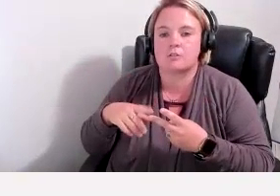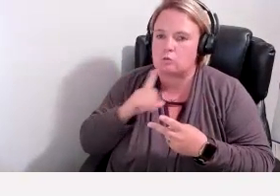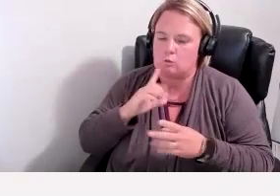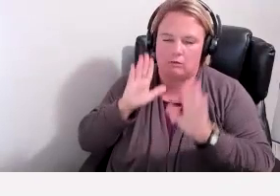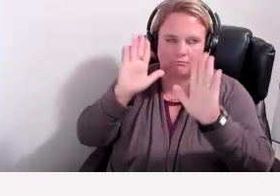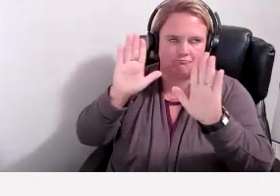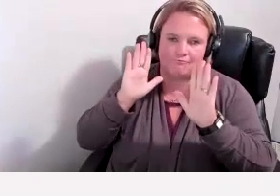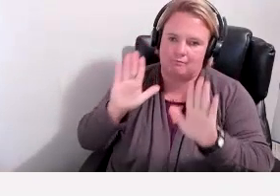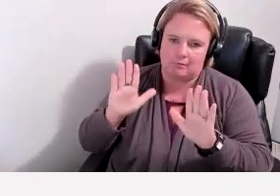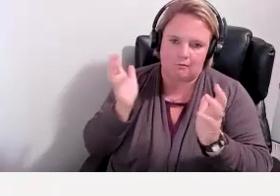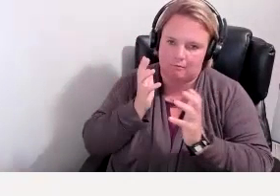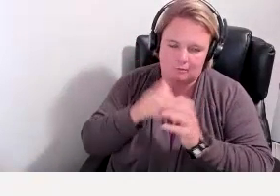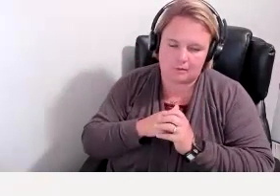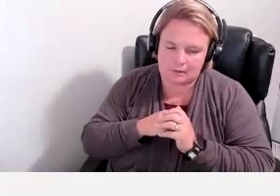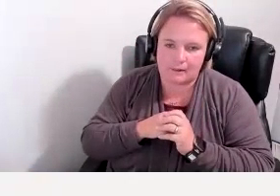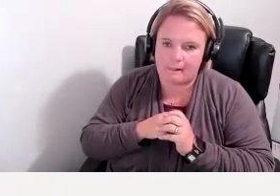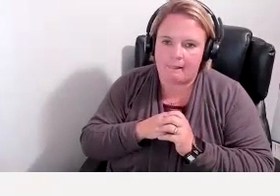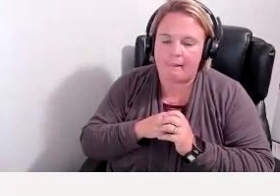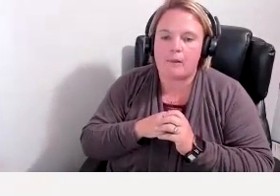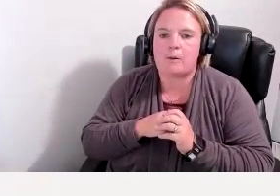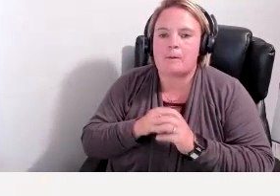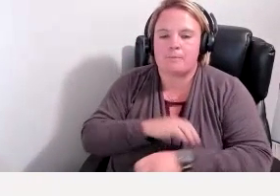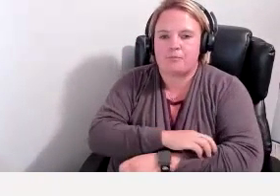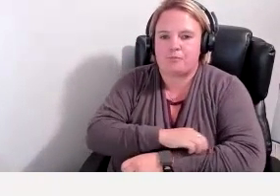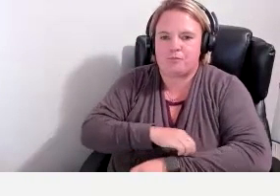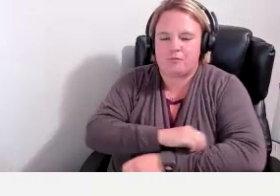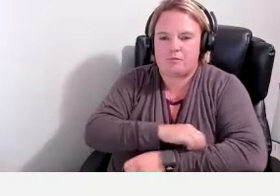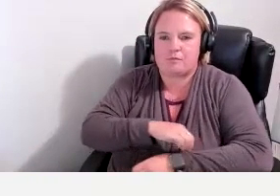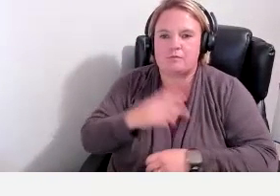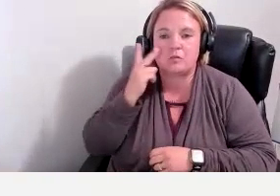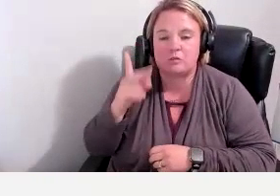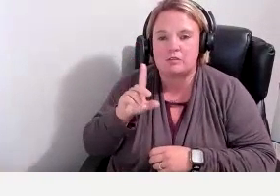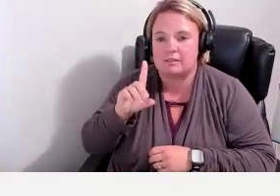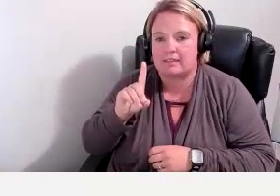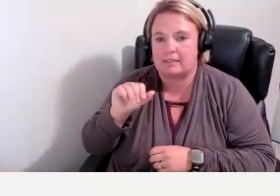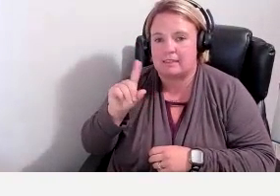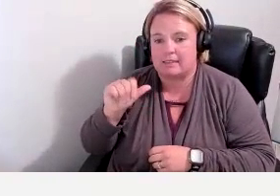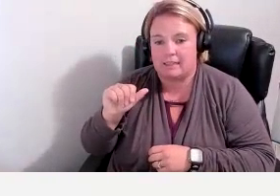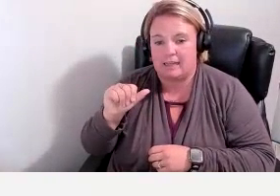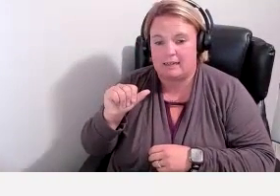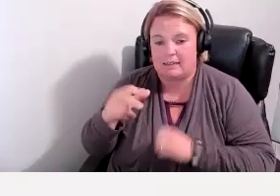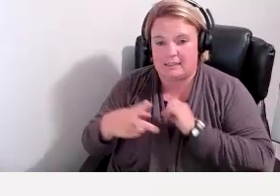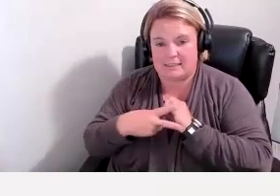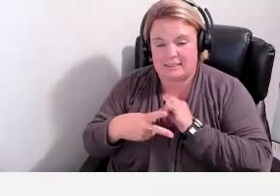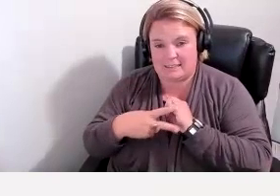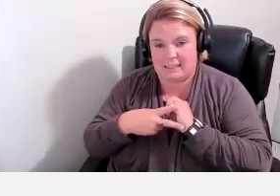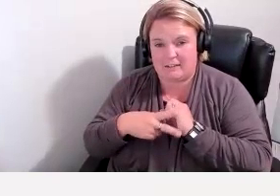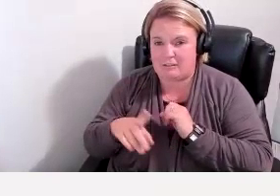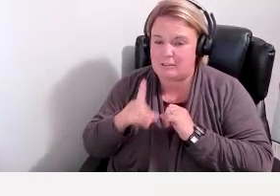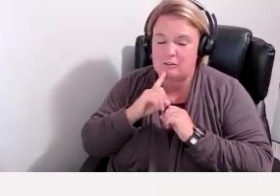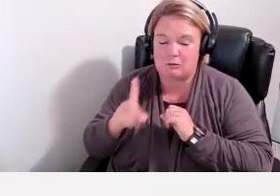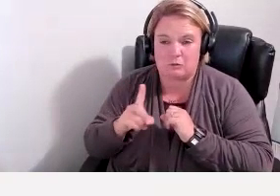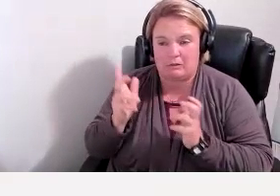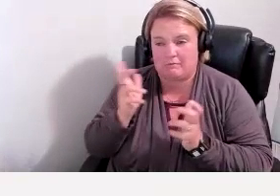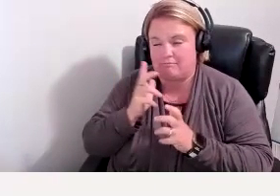fantastic. I mean, to look at how much data we have in Canvas, it's tremendous for a college